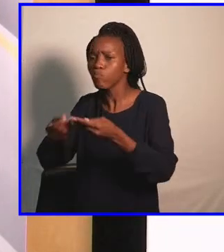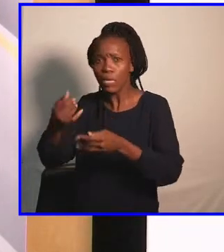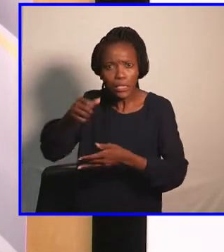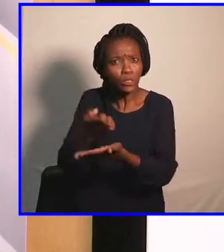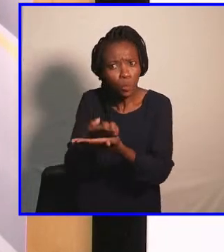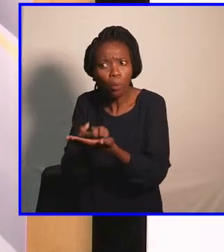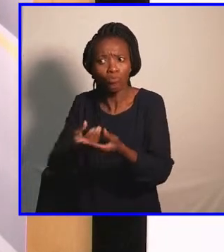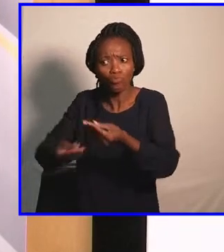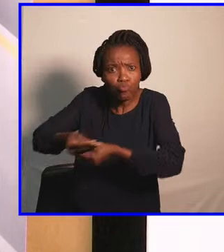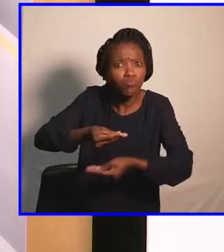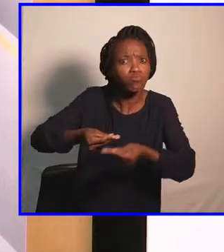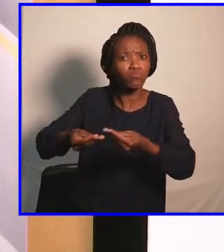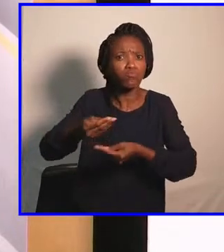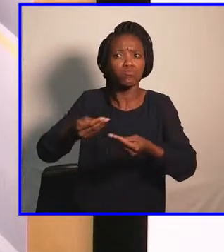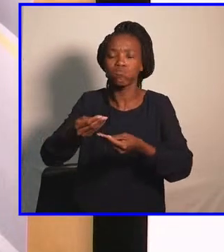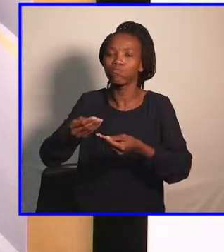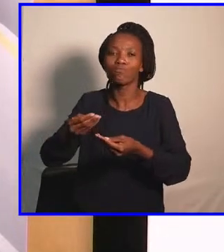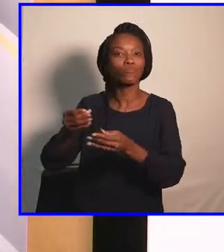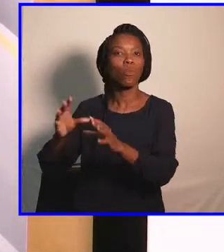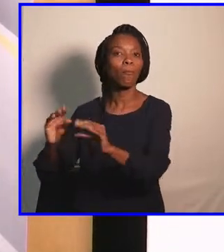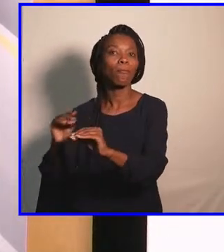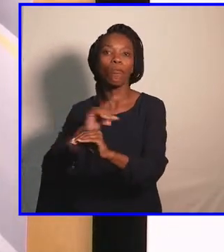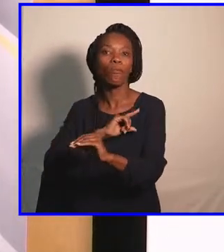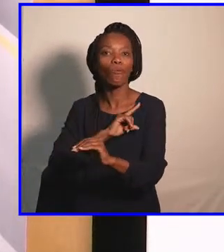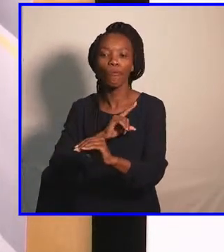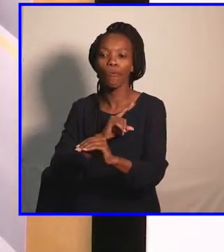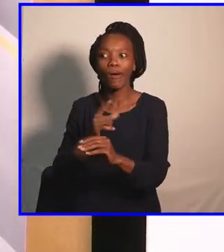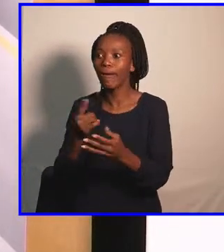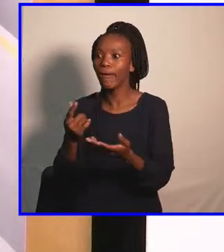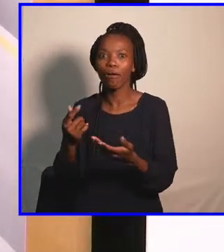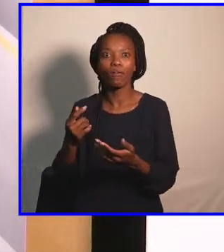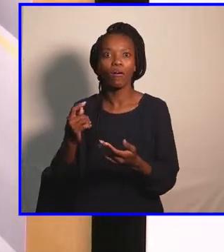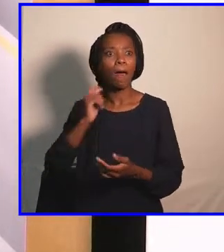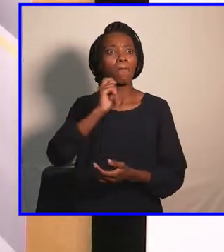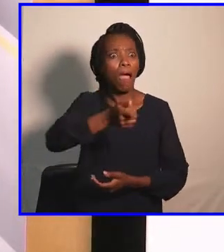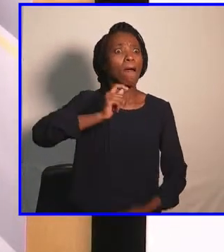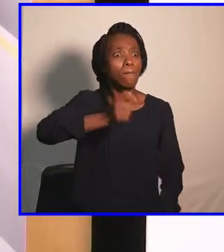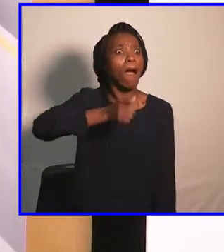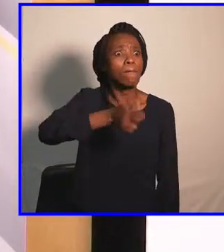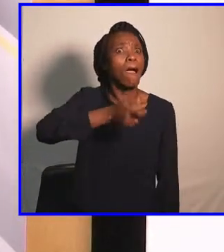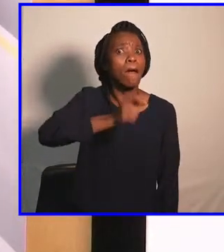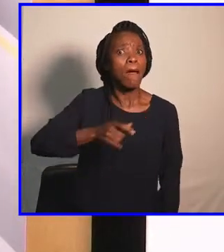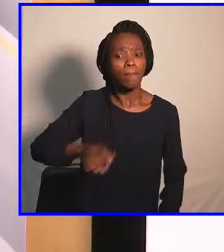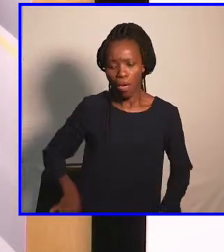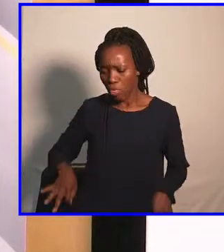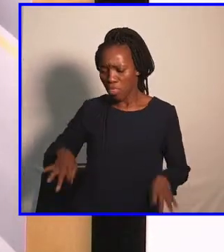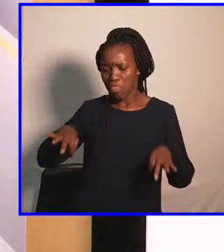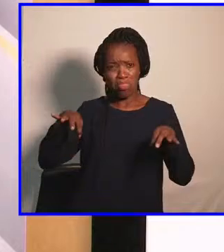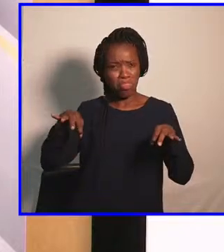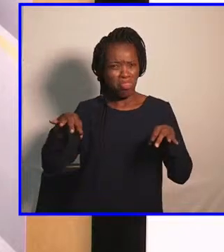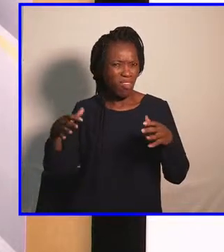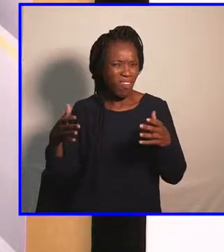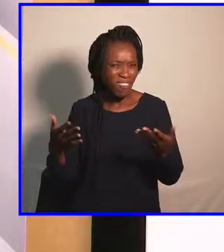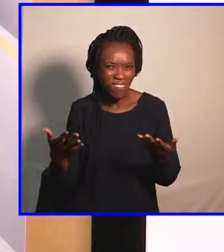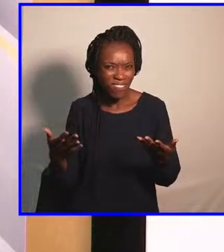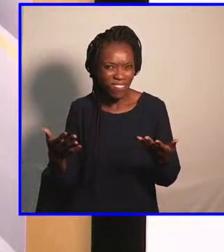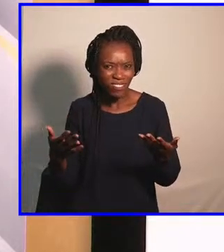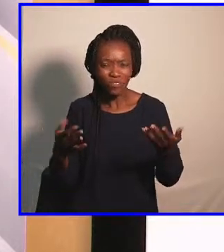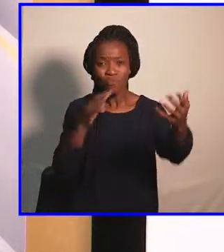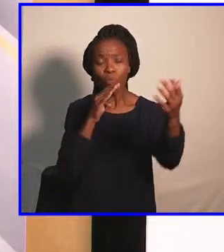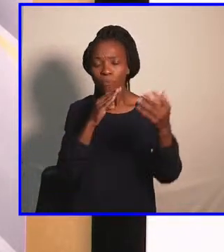because a lot of that revenue that they will be generating will be going to the